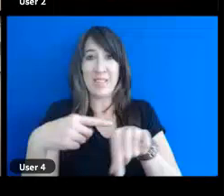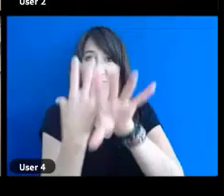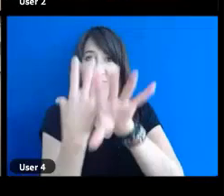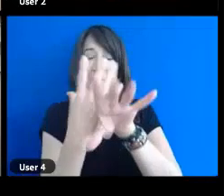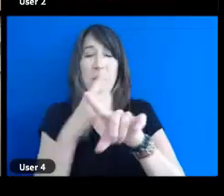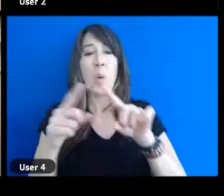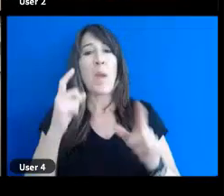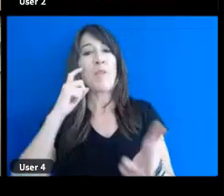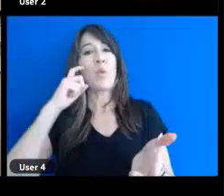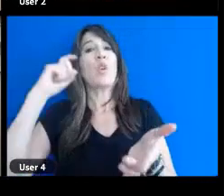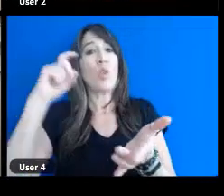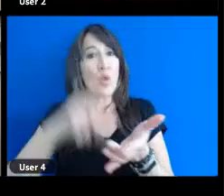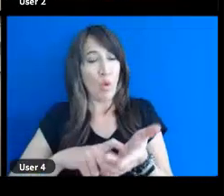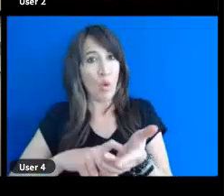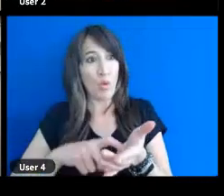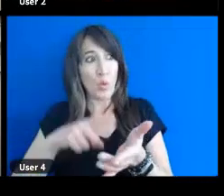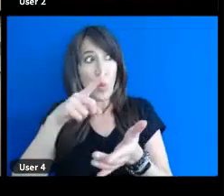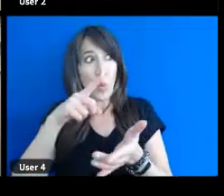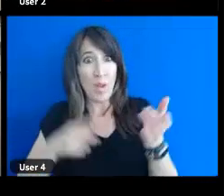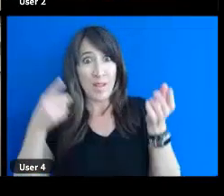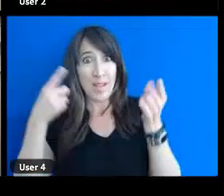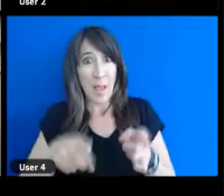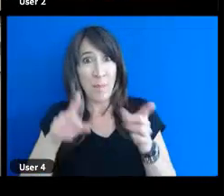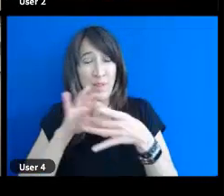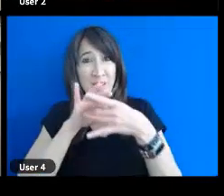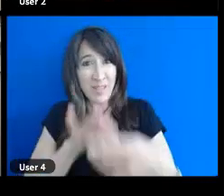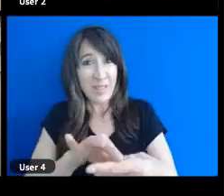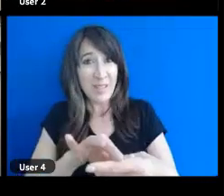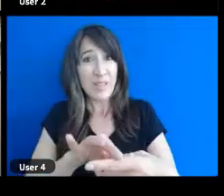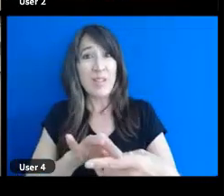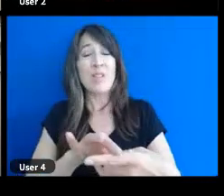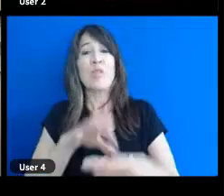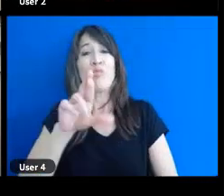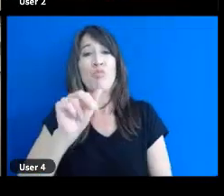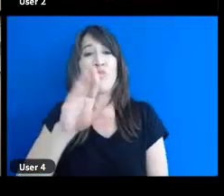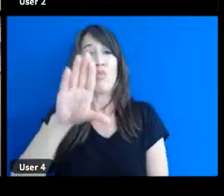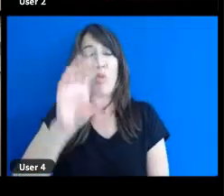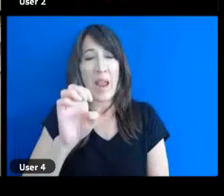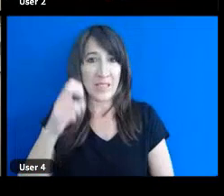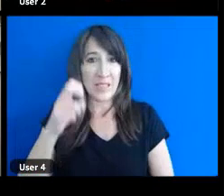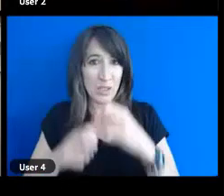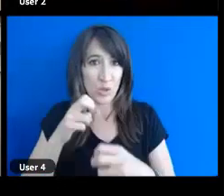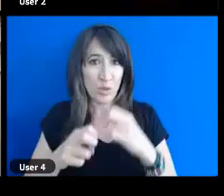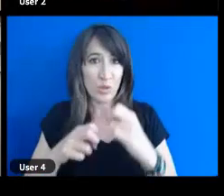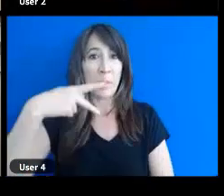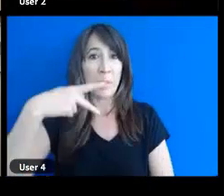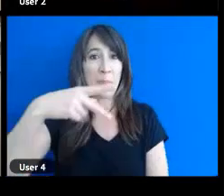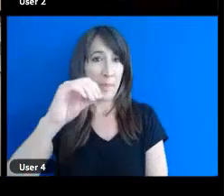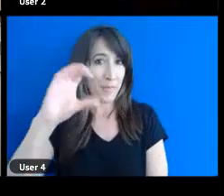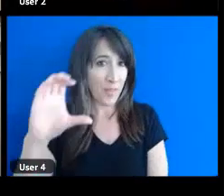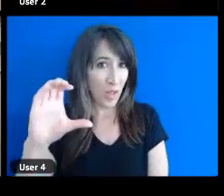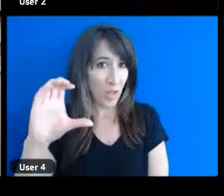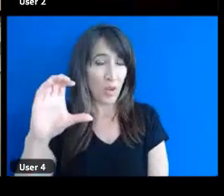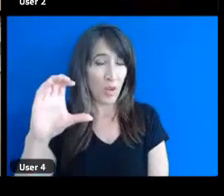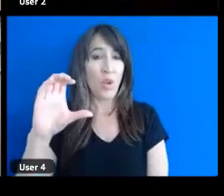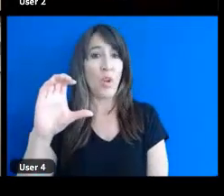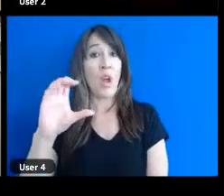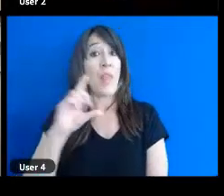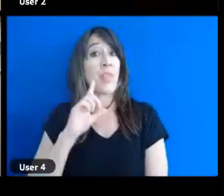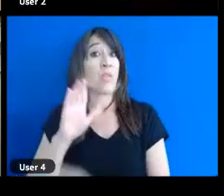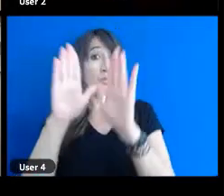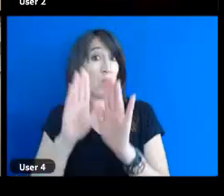webinar, is acknowledging what is happening in terms of race issues. And so I think a really